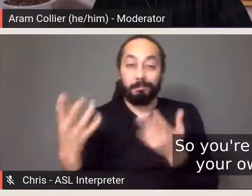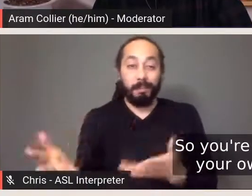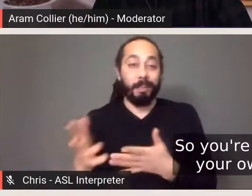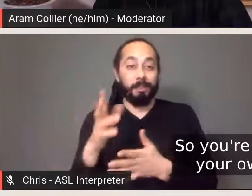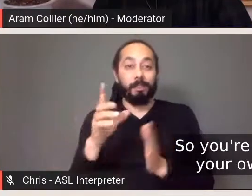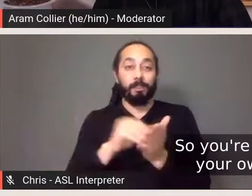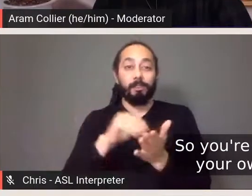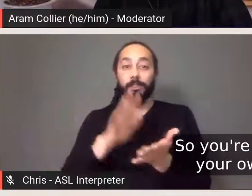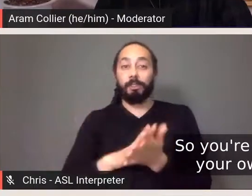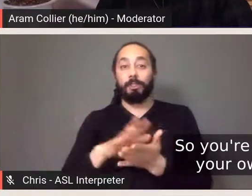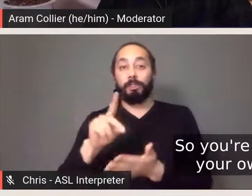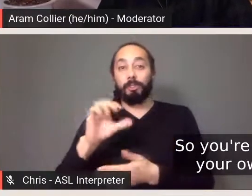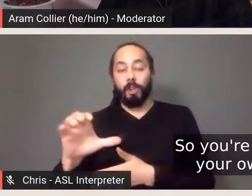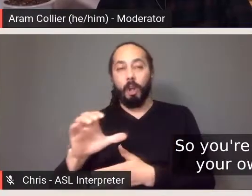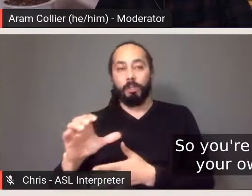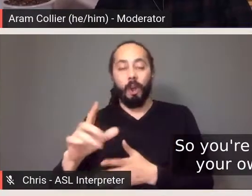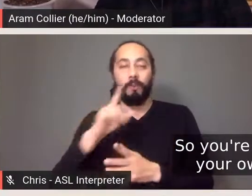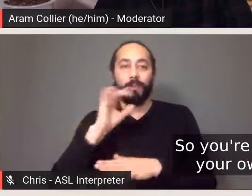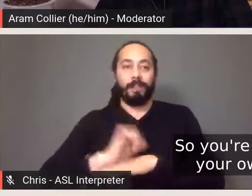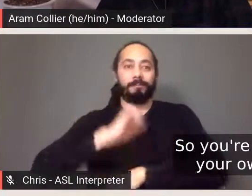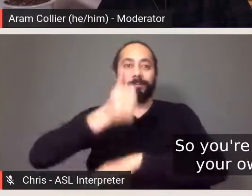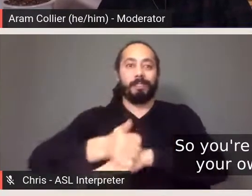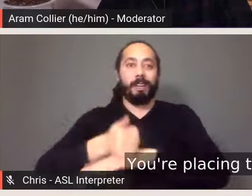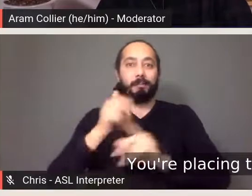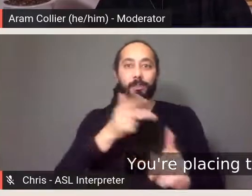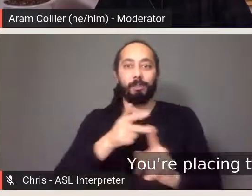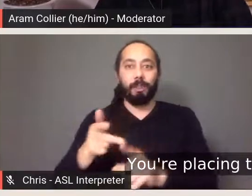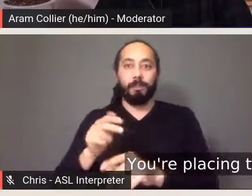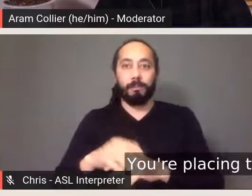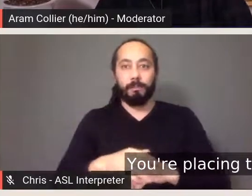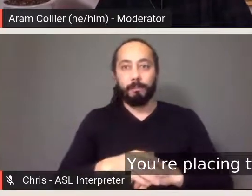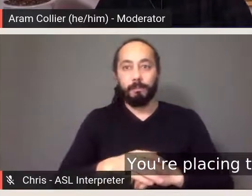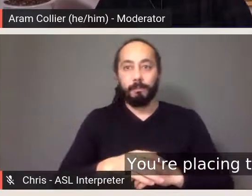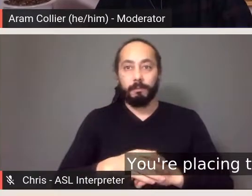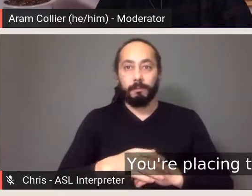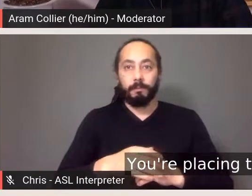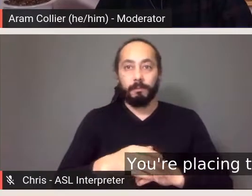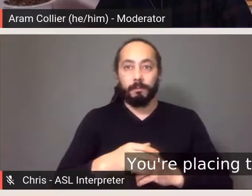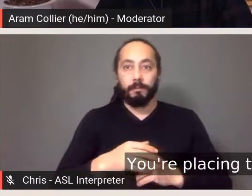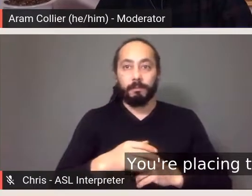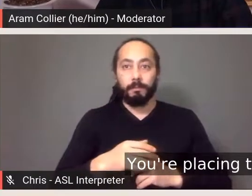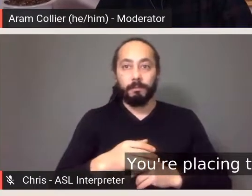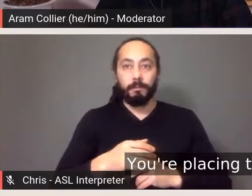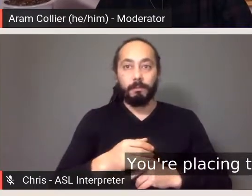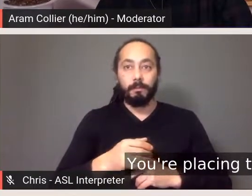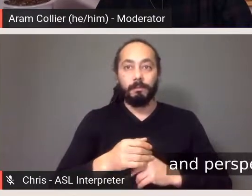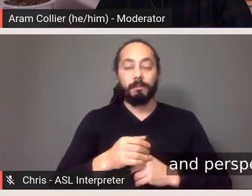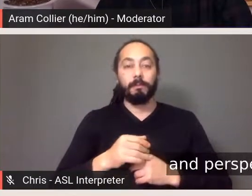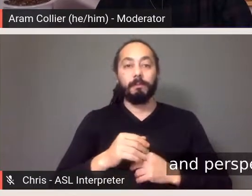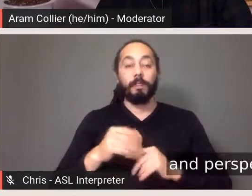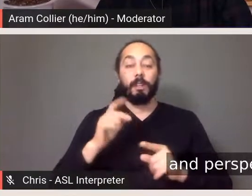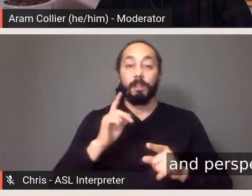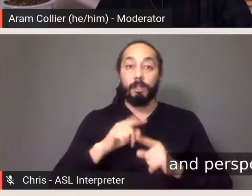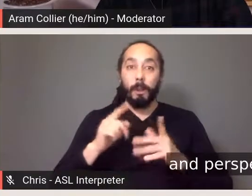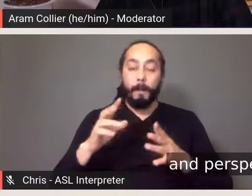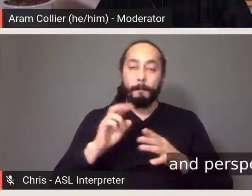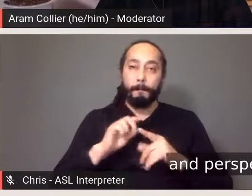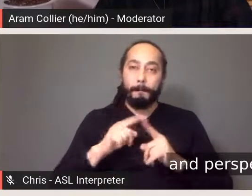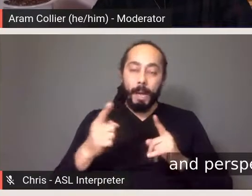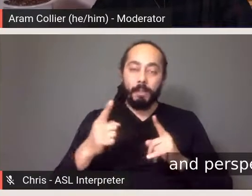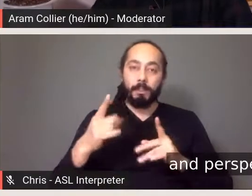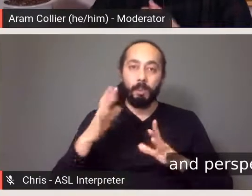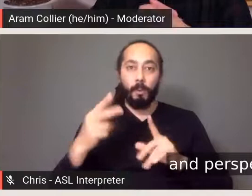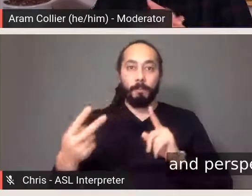of impacting your own perspective. You're placing the viewer in your shoes and perspective by doing